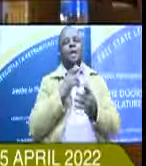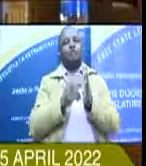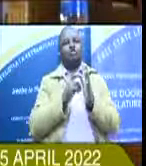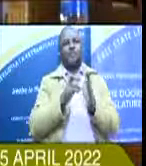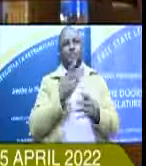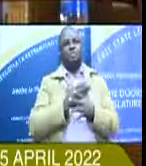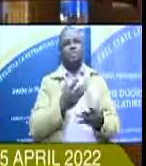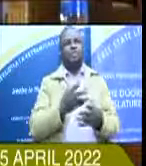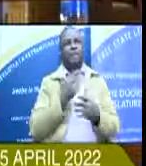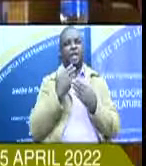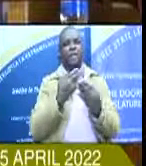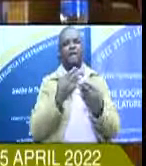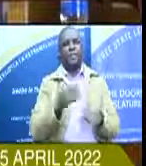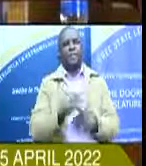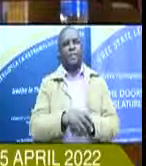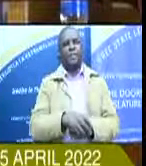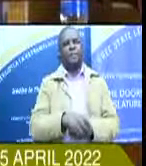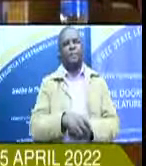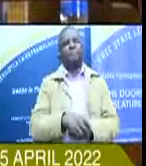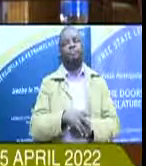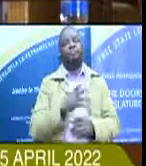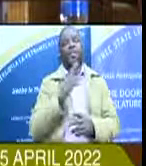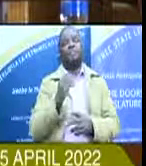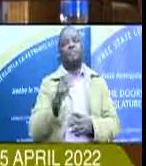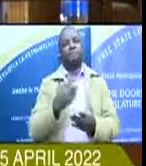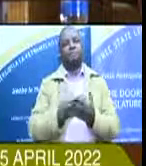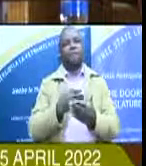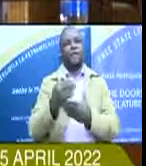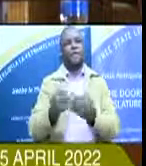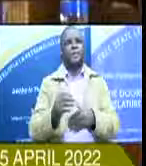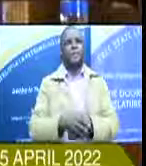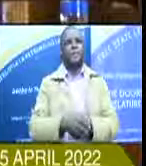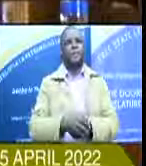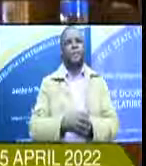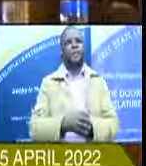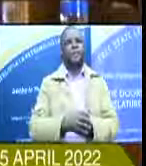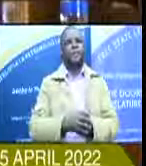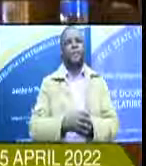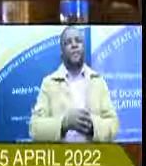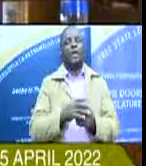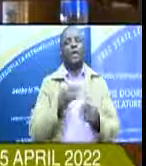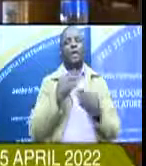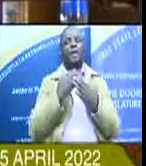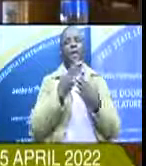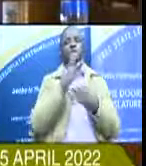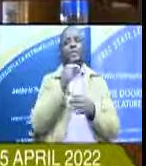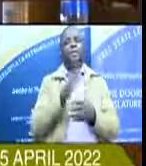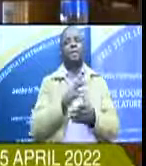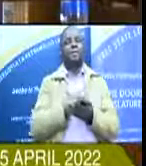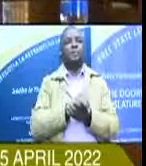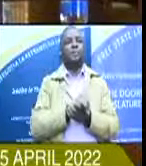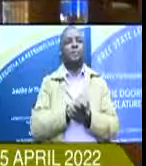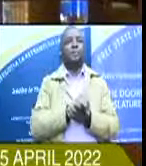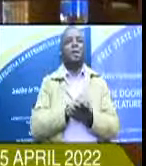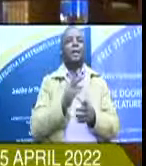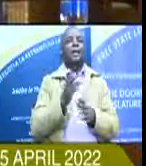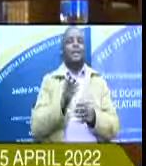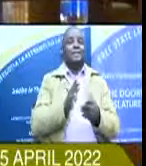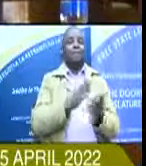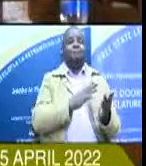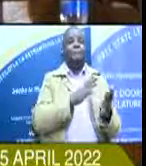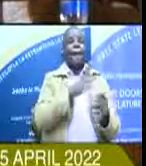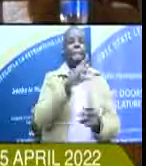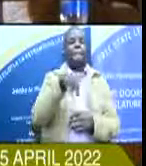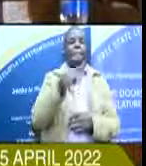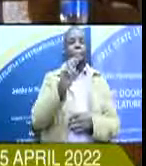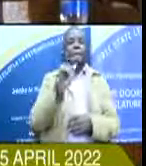House. Thank you very much. Proceed, Honorable Ellison. Thank you, Honorable Speaker. While Palo Samuel Tsela